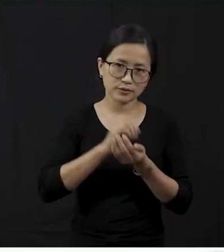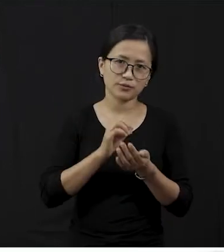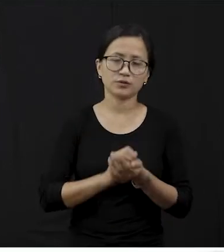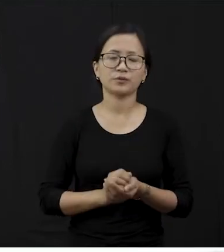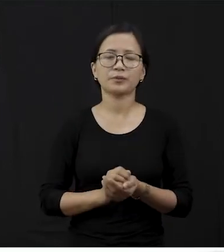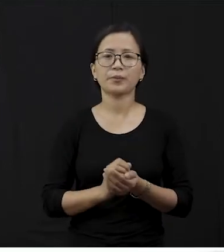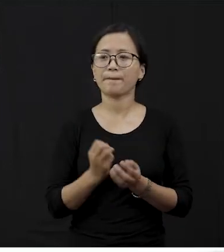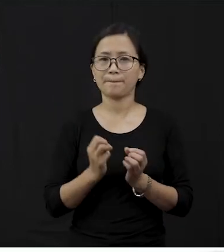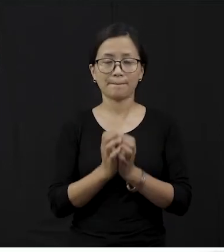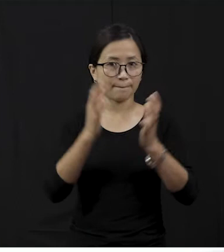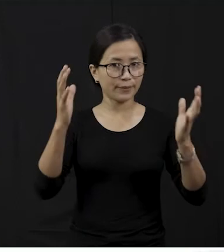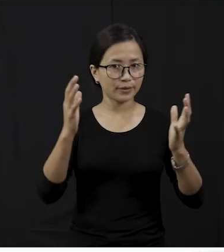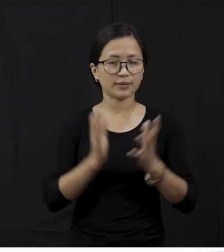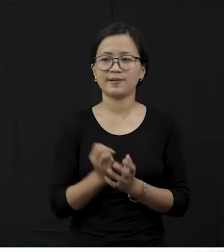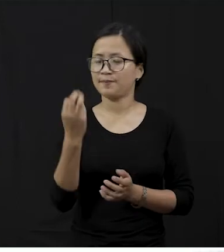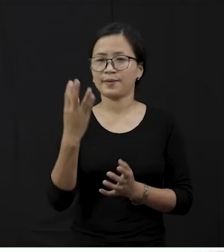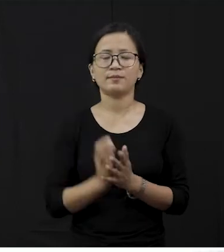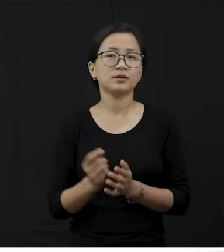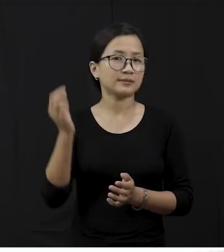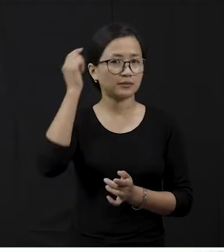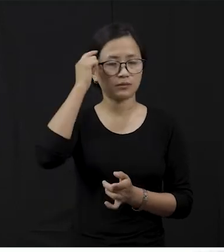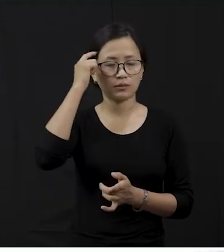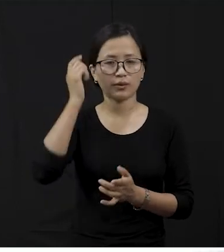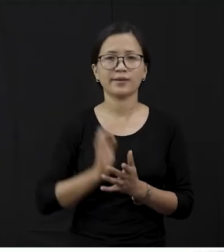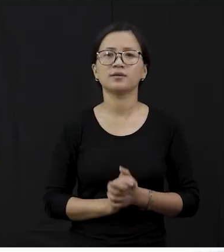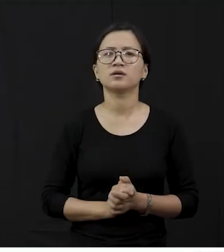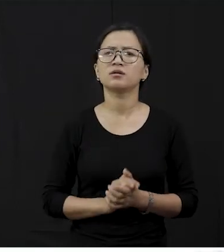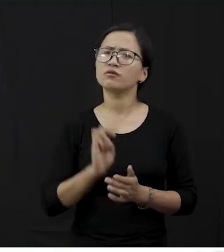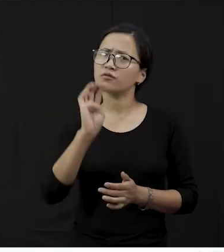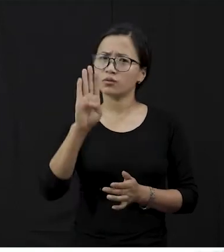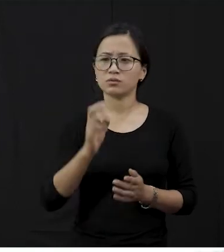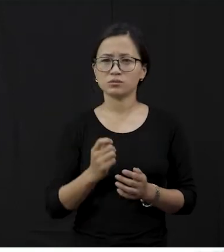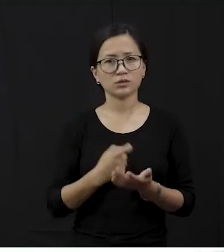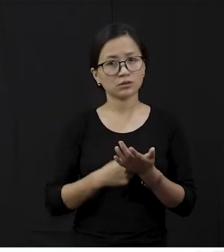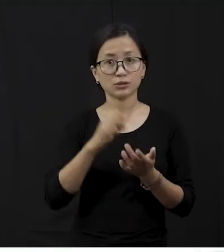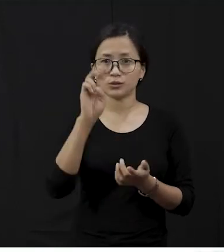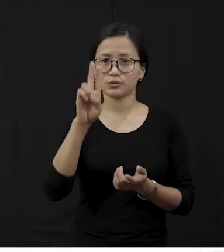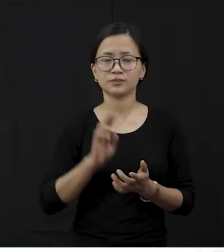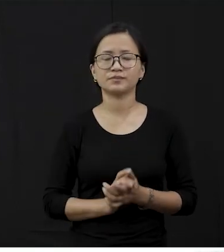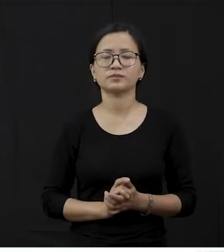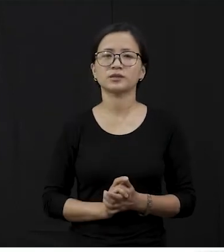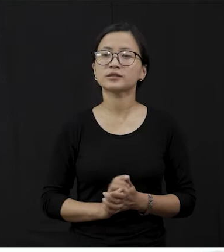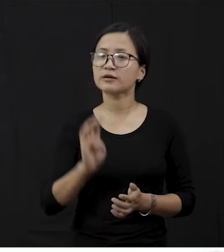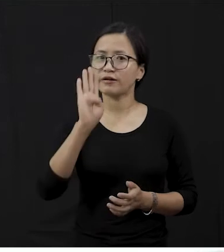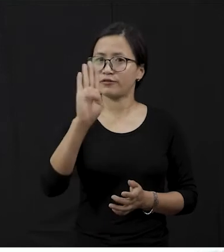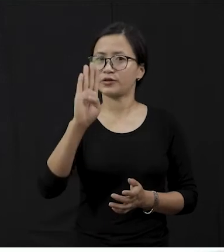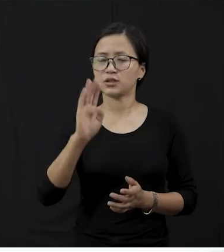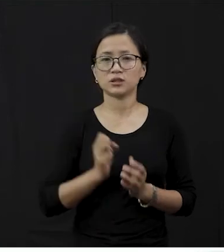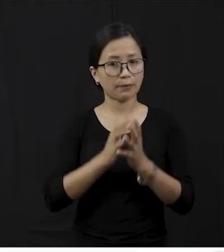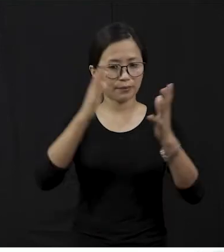mind. Okay. Which one is the bigger number, 4 or 2? Yes, 4 is